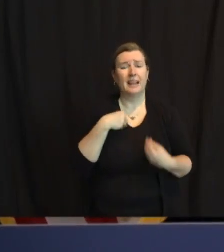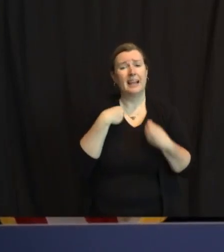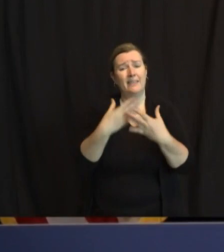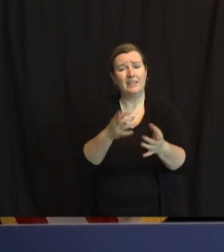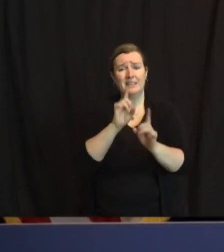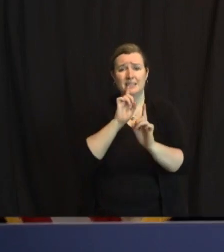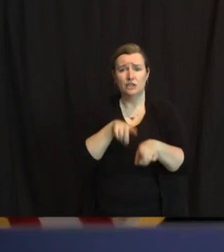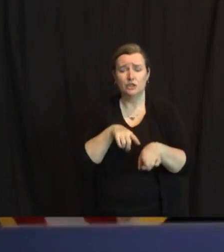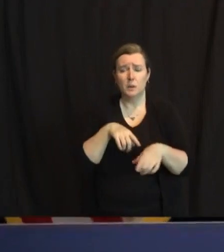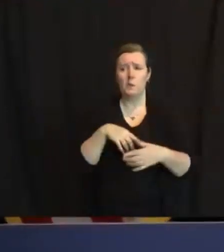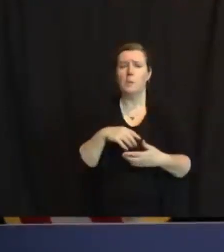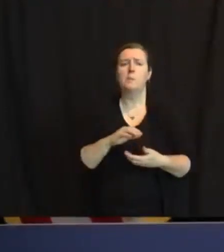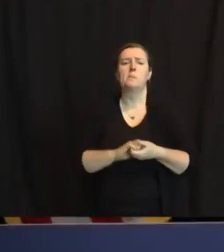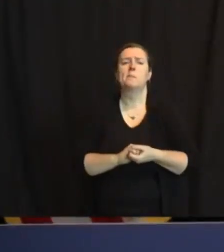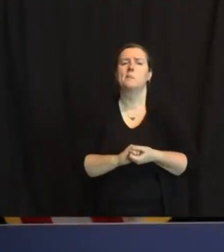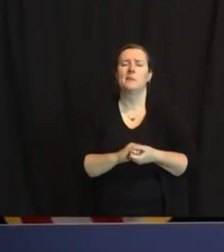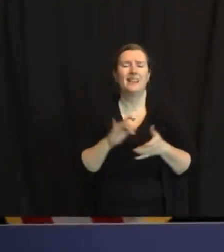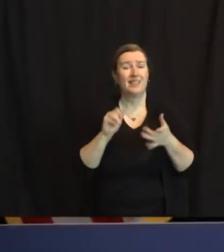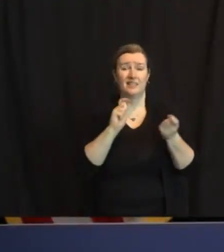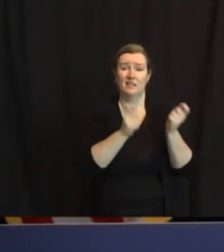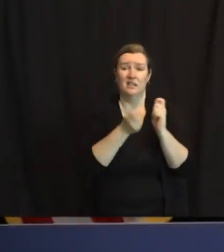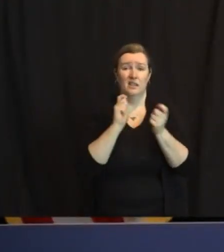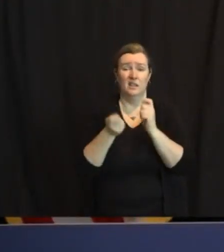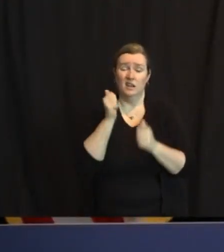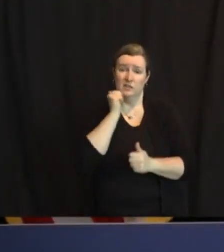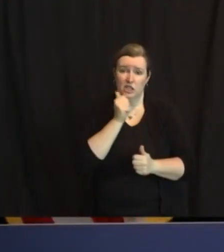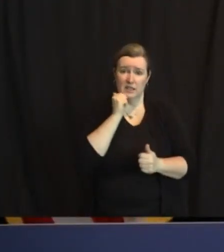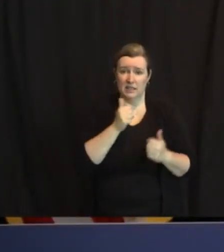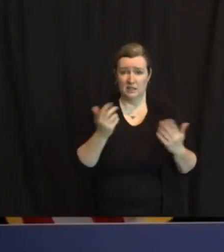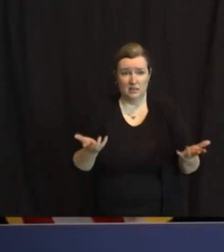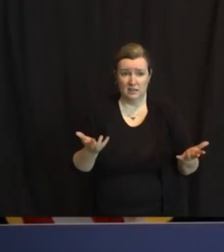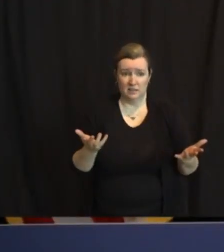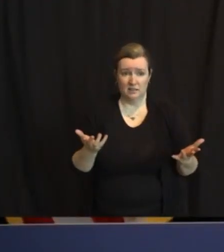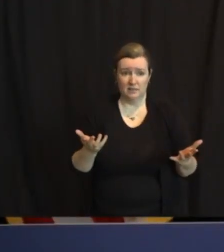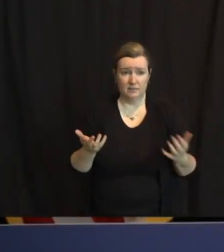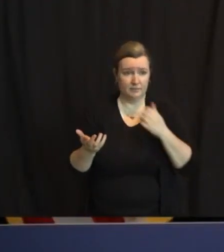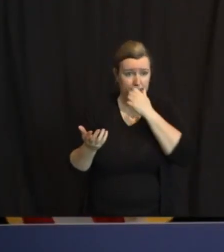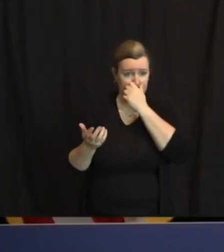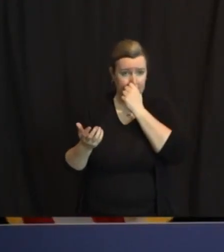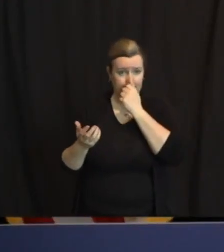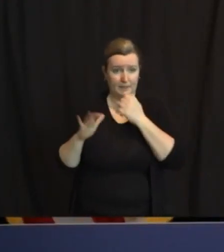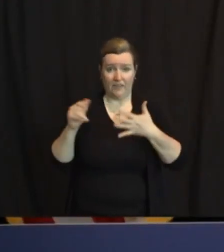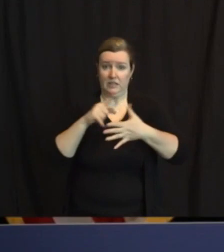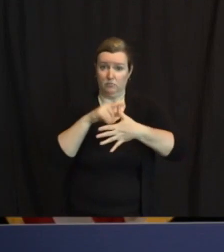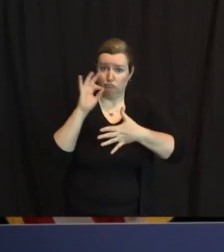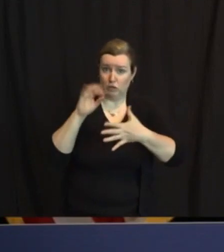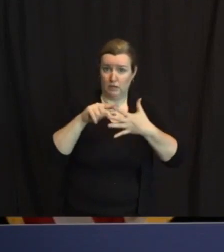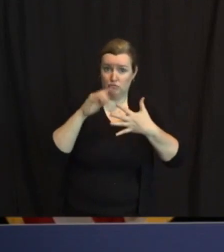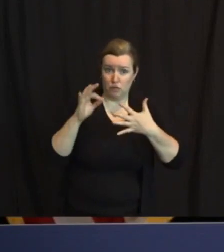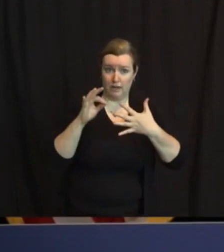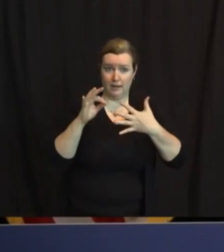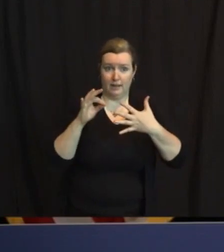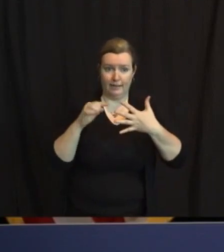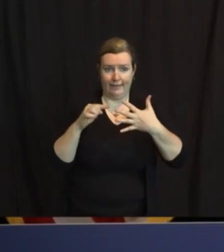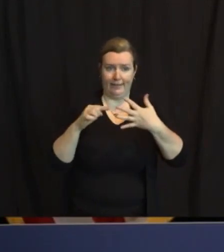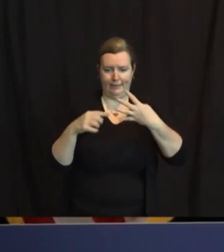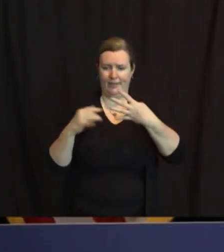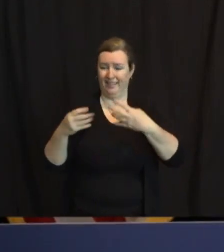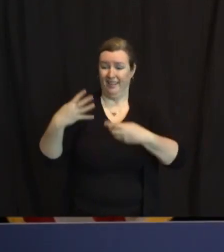one moment in time that we decide, assuming we do X, Y, and Z, everything is open again. So we're going to begin, as I said, we are looking